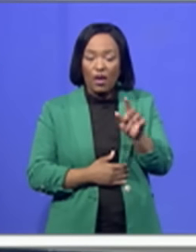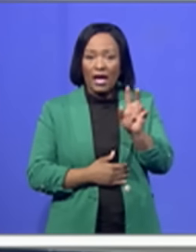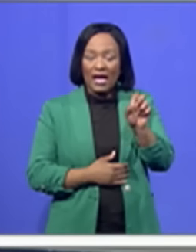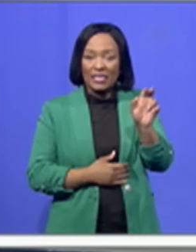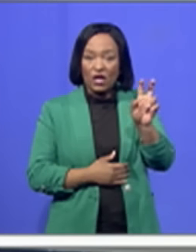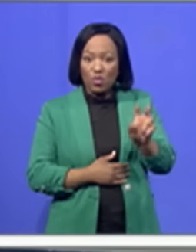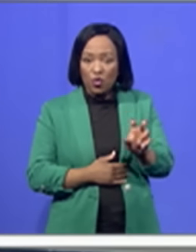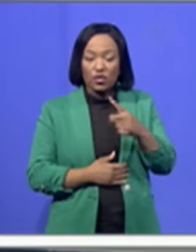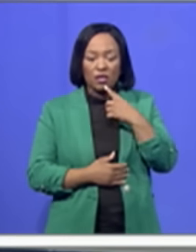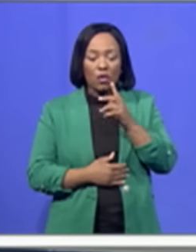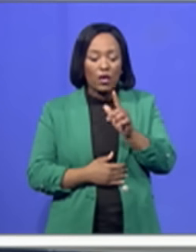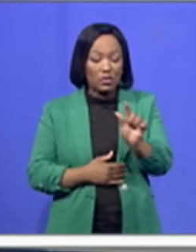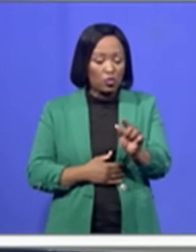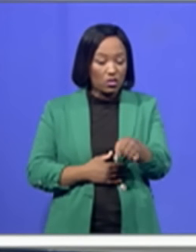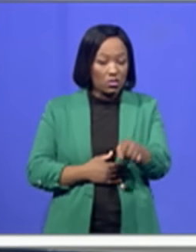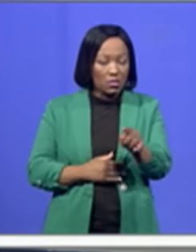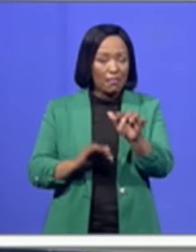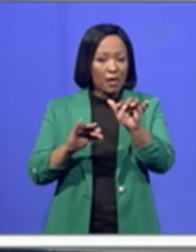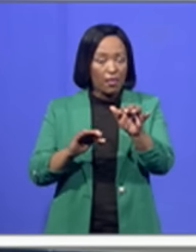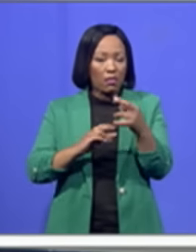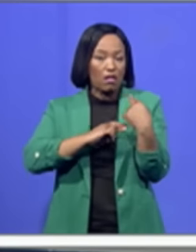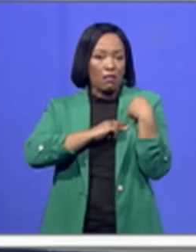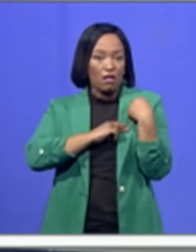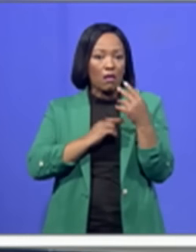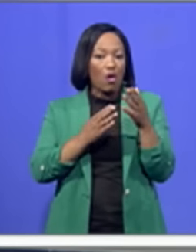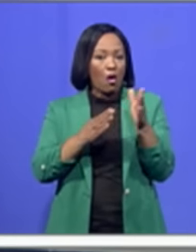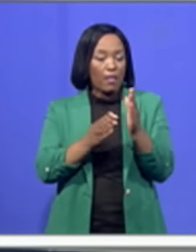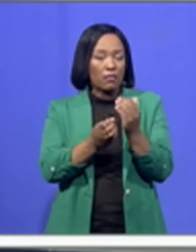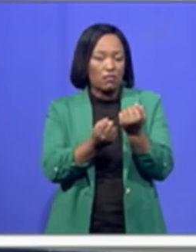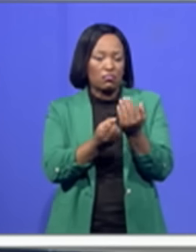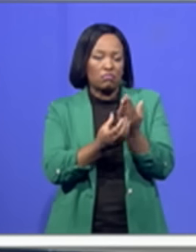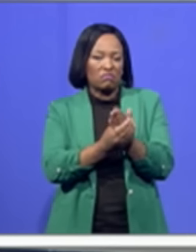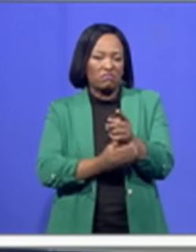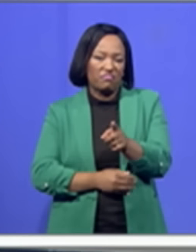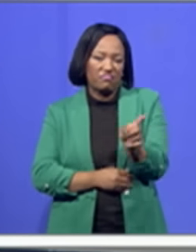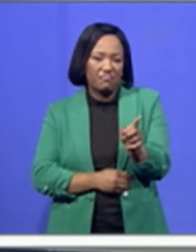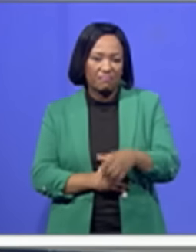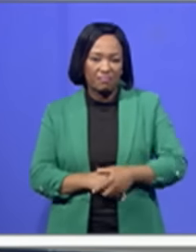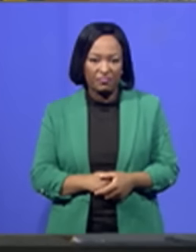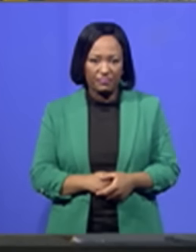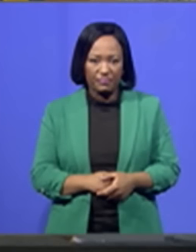seabe maikarabelo le gore go butšwe melato ya bosenyi kgatlhanong nabo.